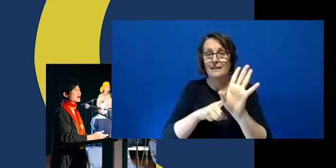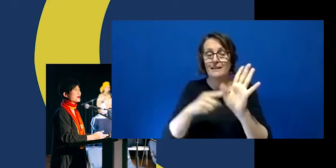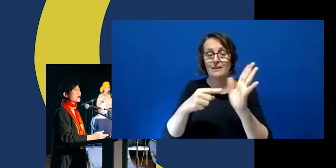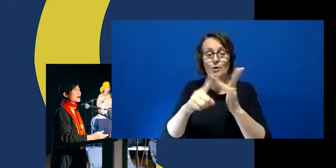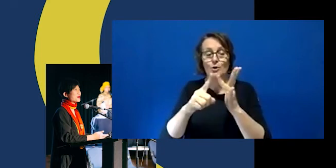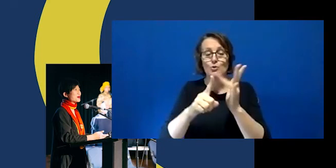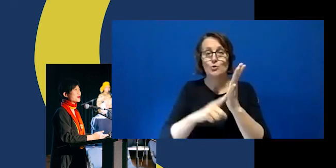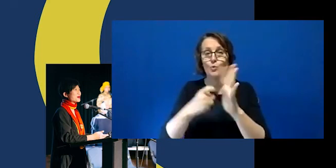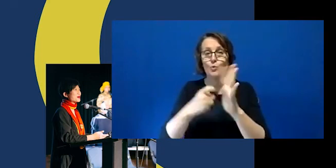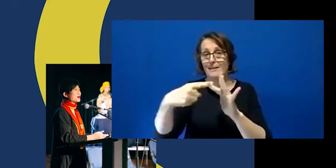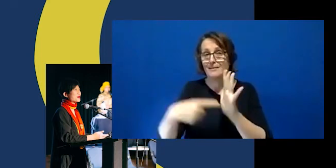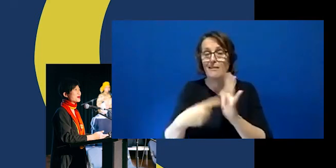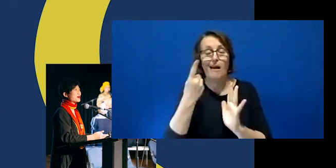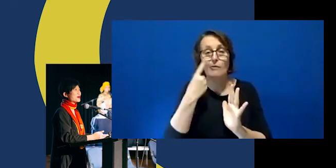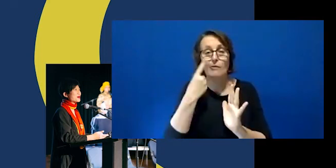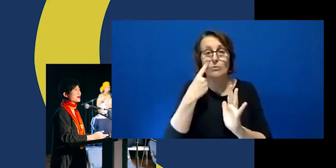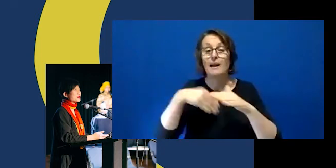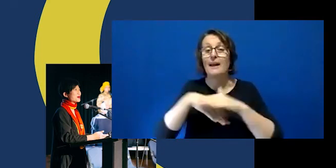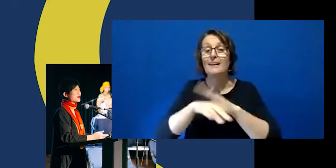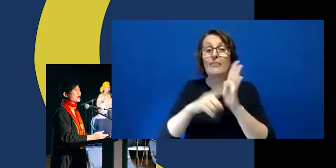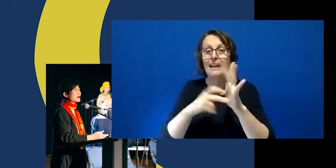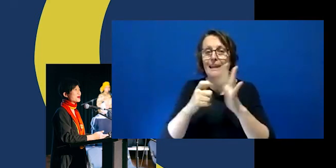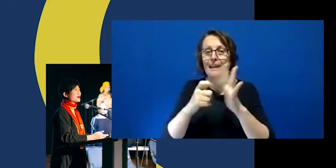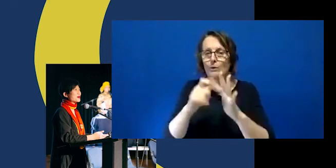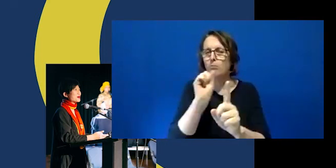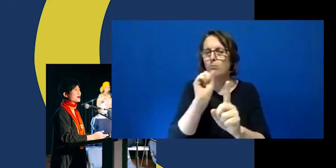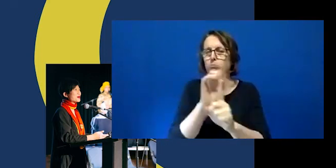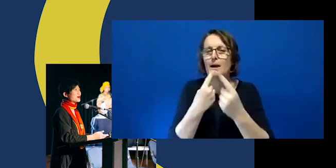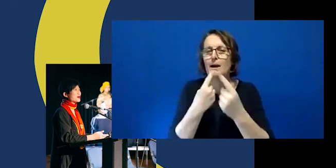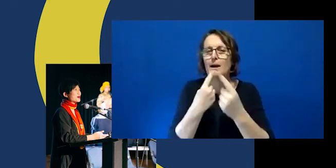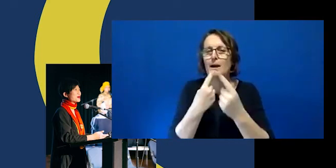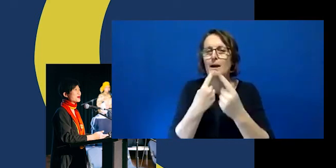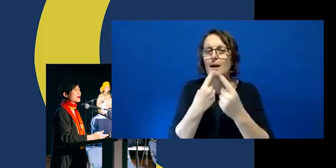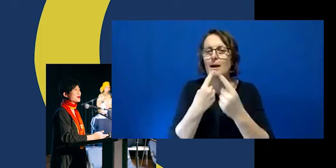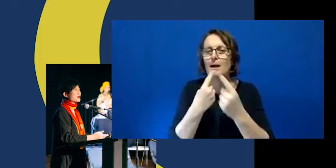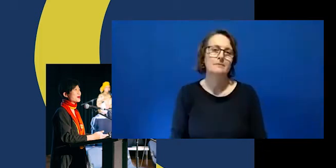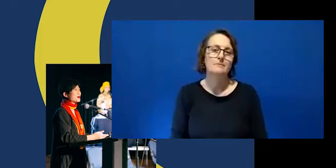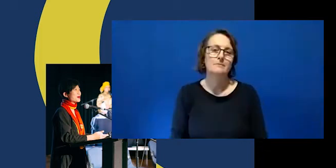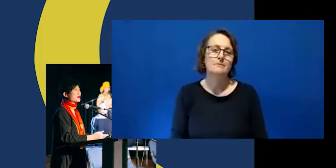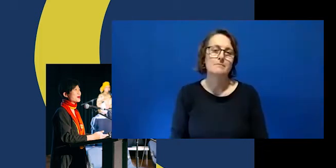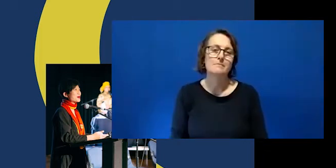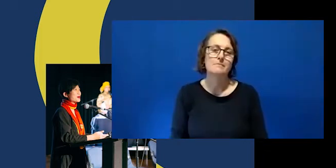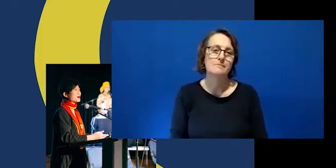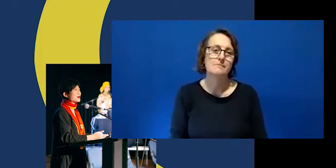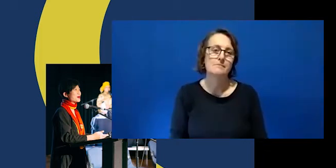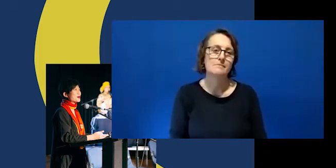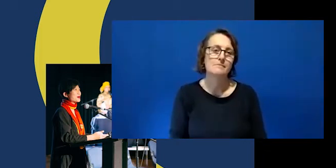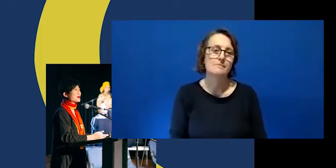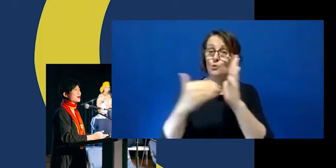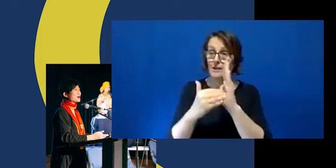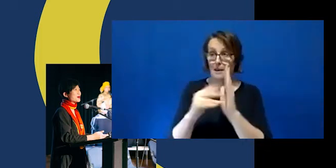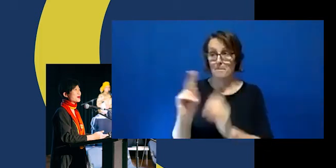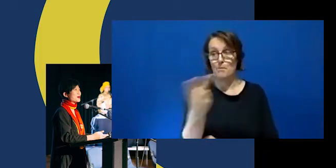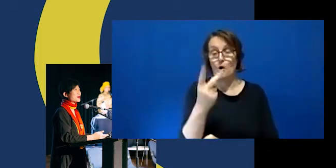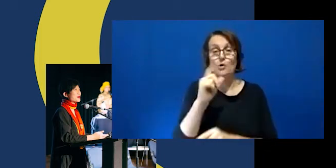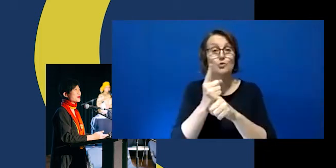chat now. Today, Rani and Lena are here to talk to us about the importance of embedding art in research and what we